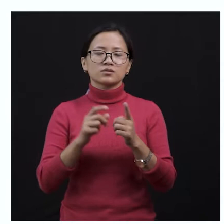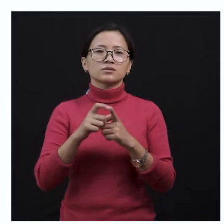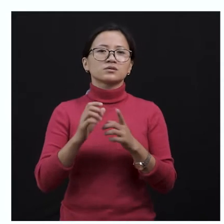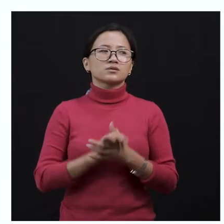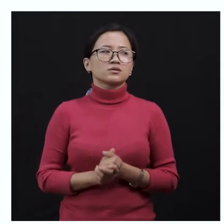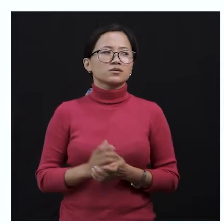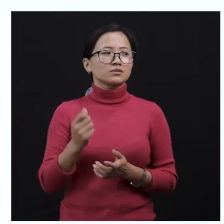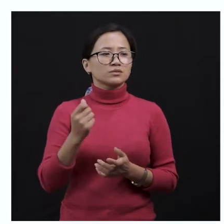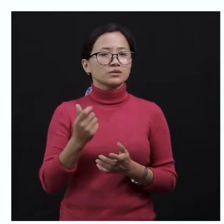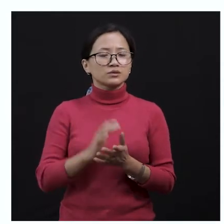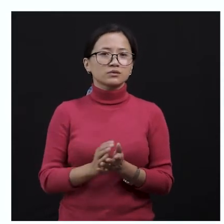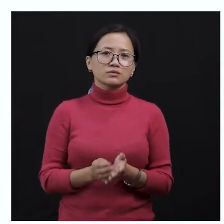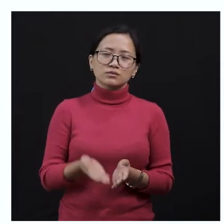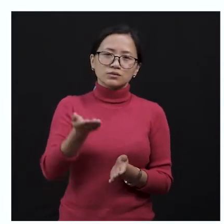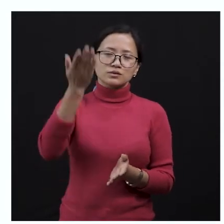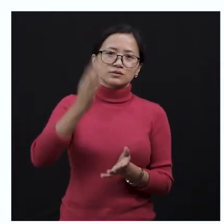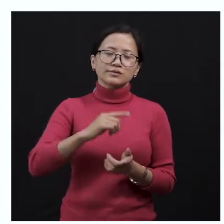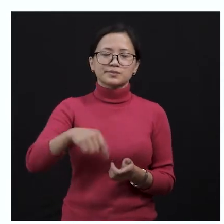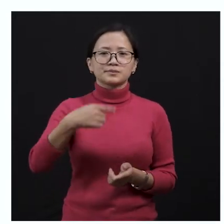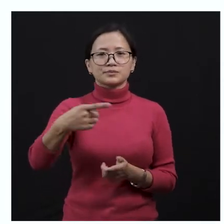The prices are rising every day,